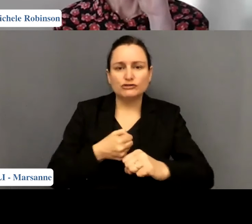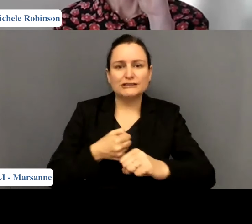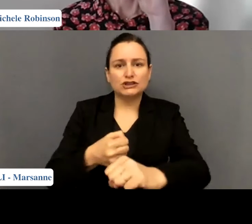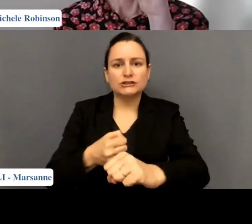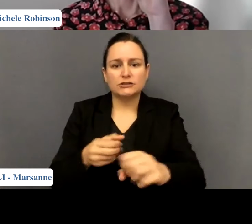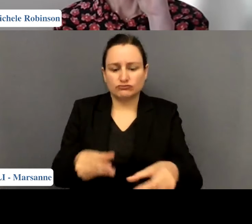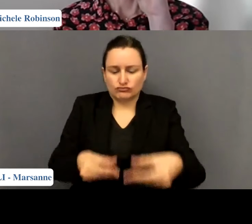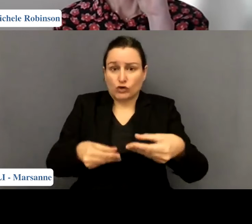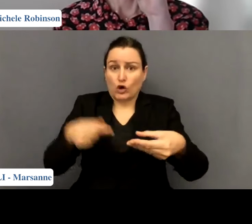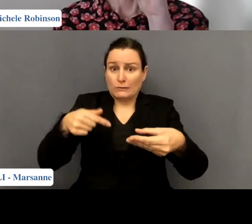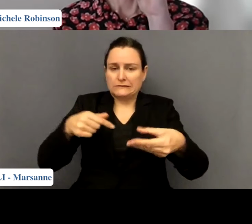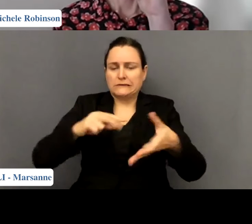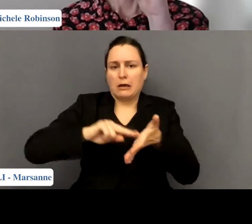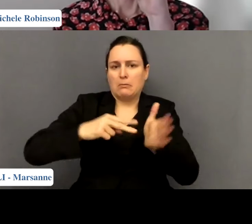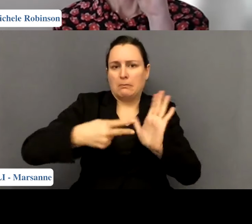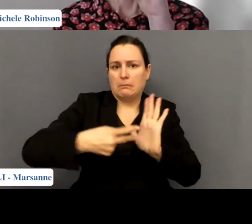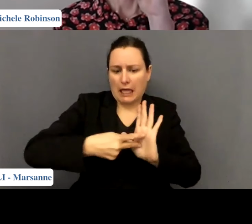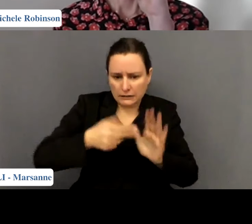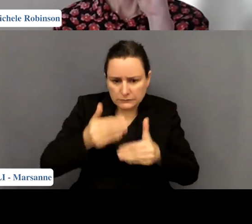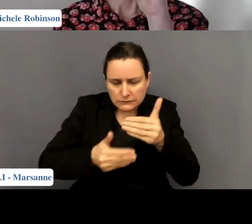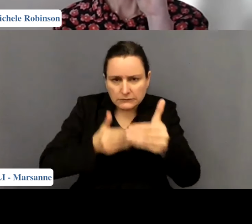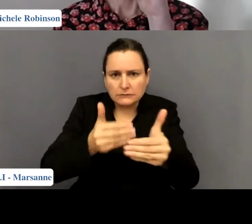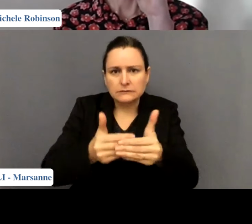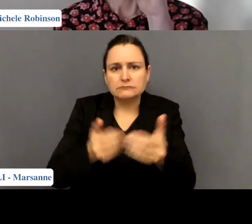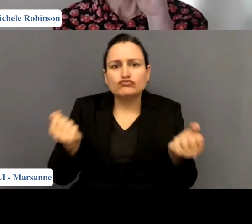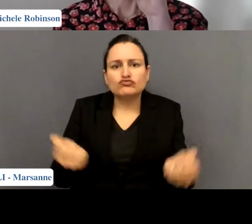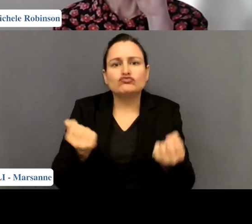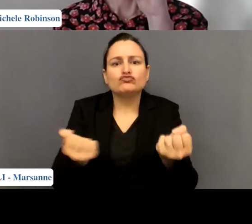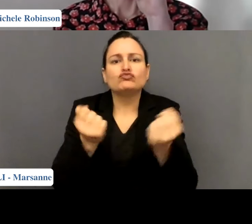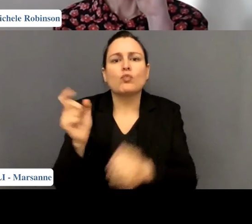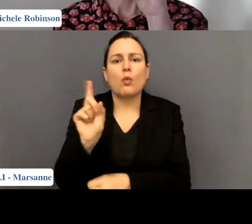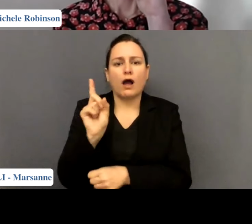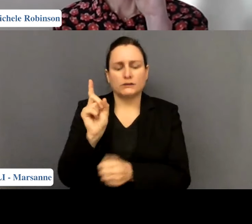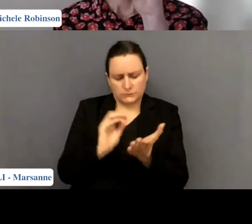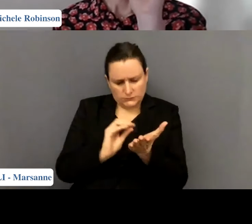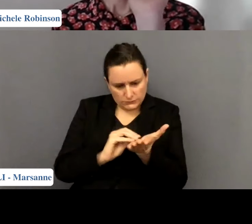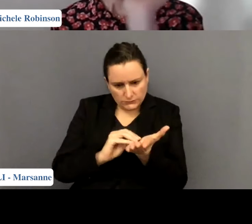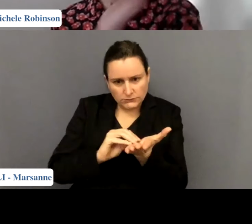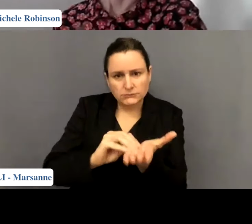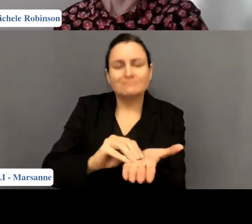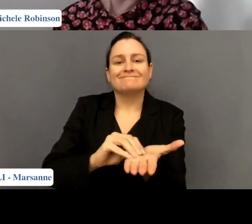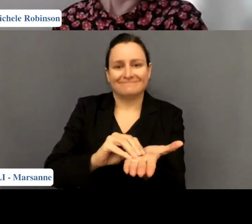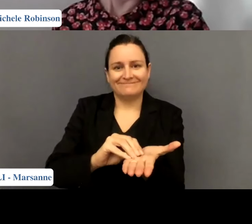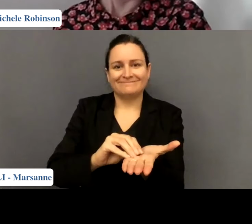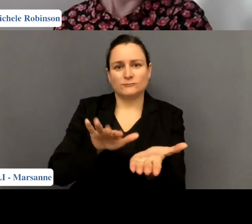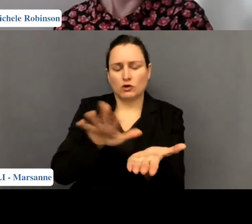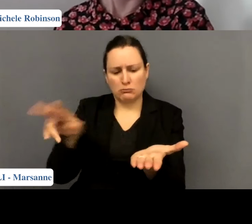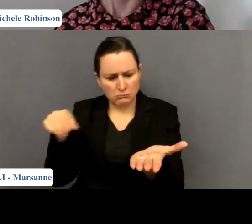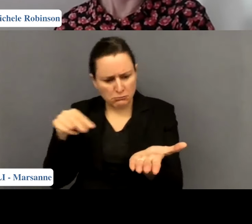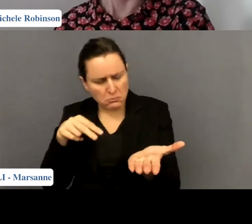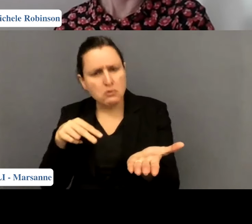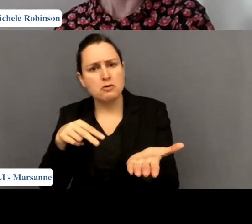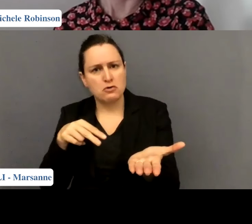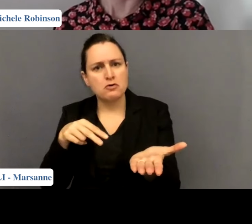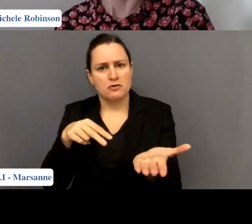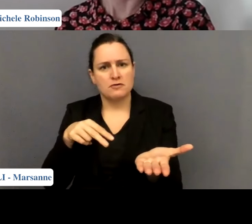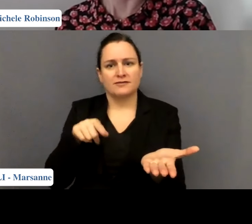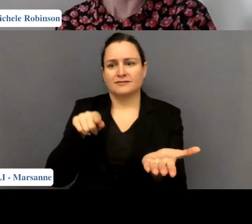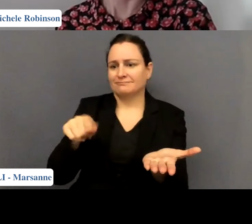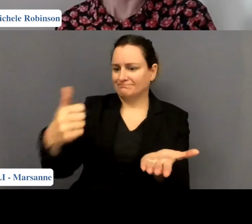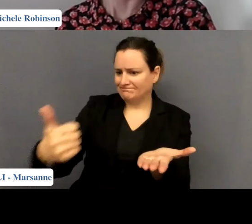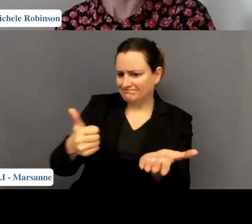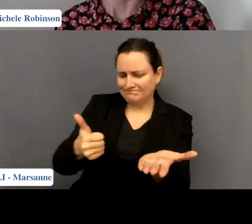useful because the planning processes for them, the actual like people sitting down